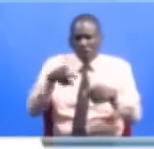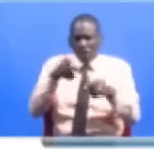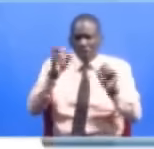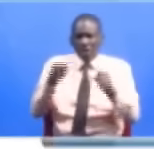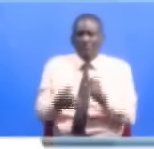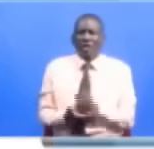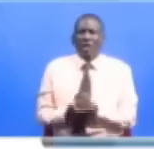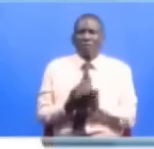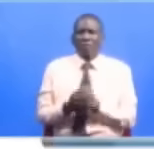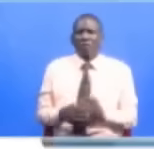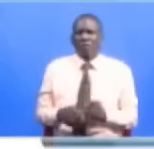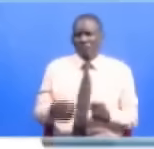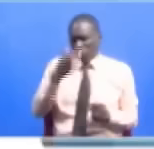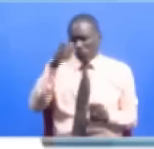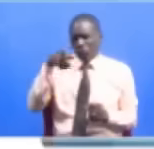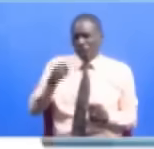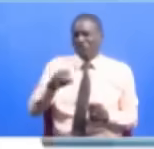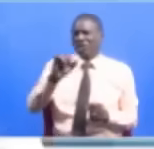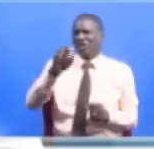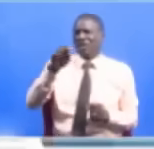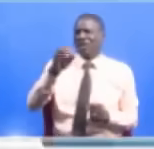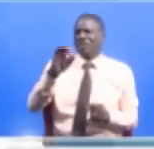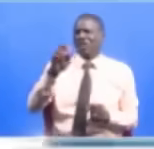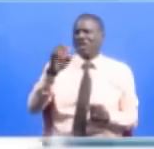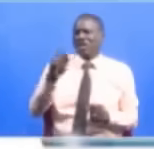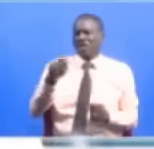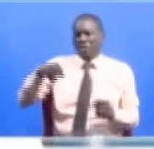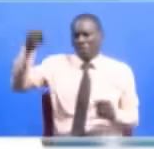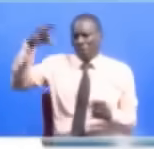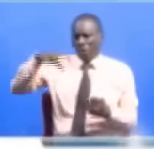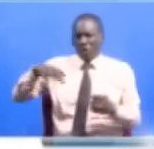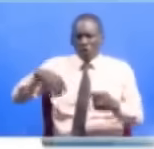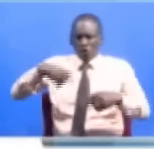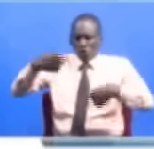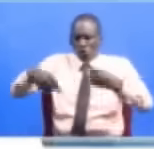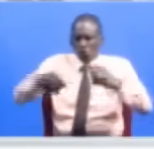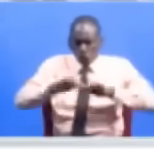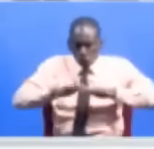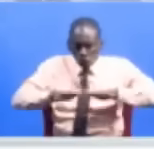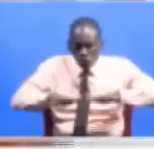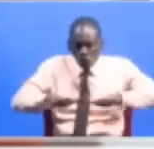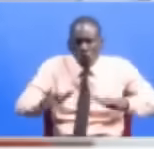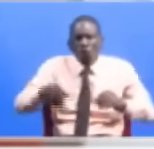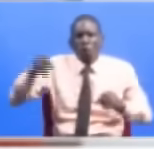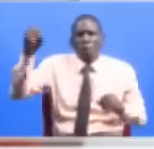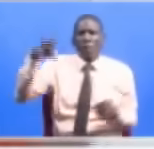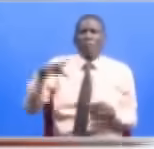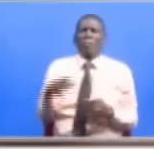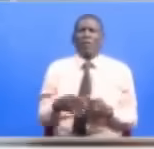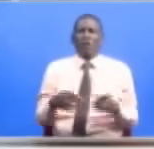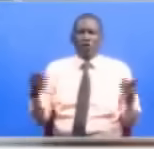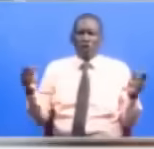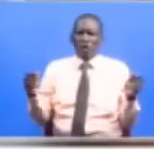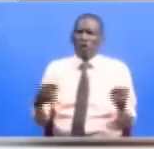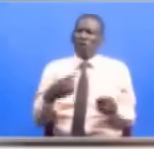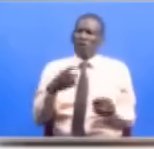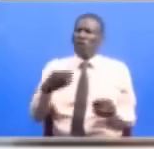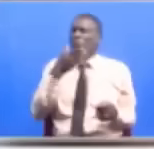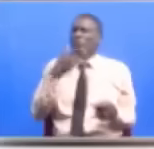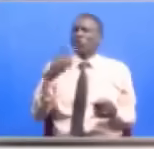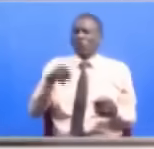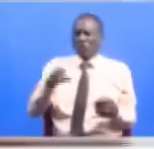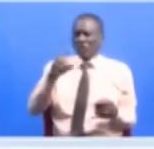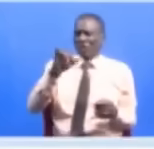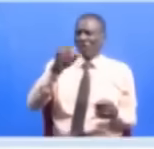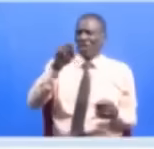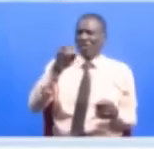help because it's an infinite power source. It's a continuous flow of power. Mwendwa explains that an infinity reactor,